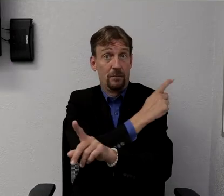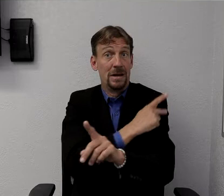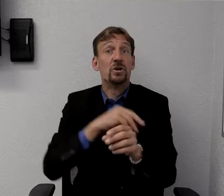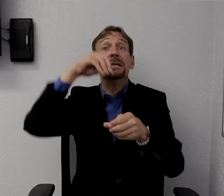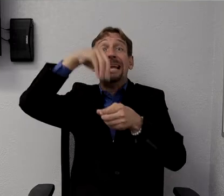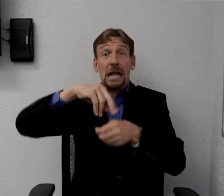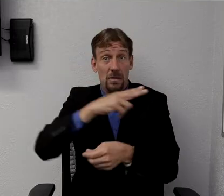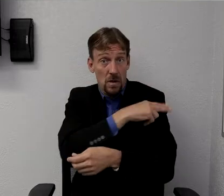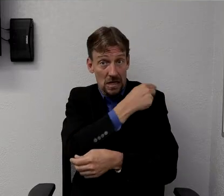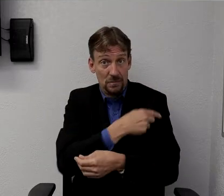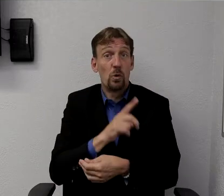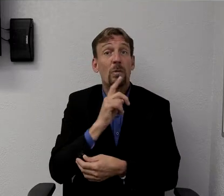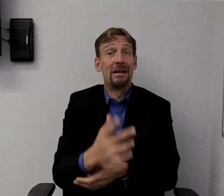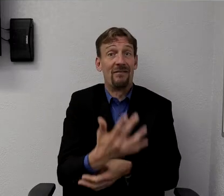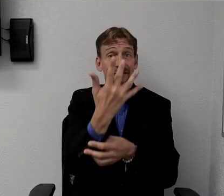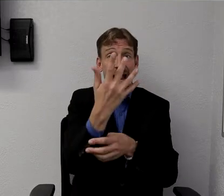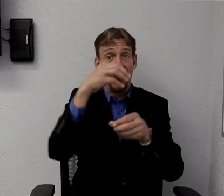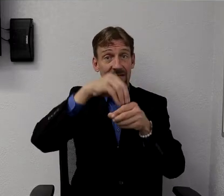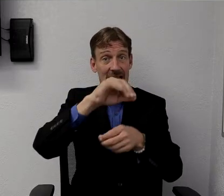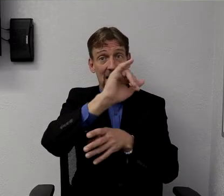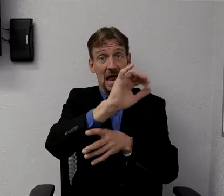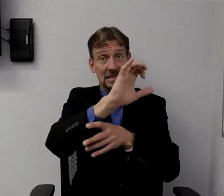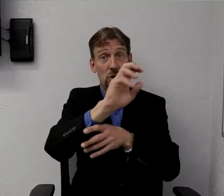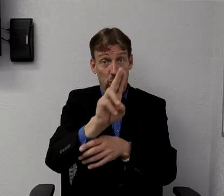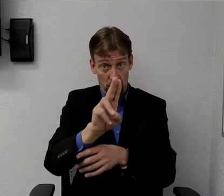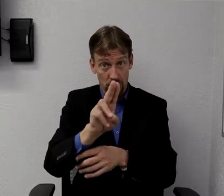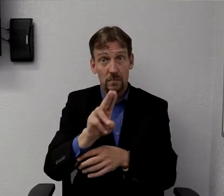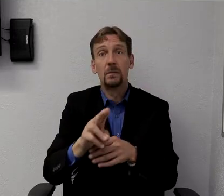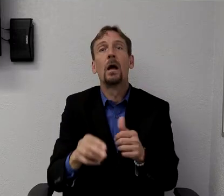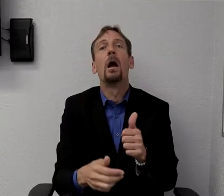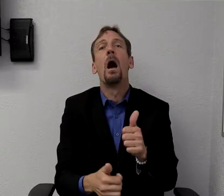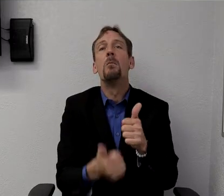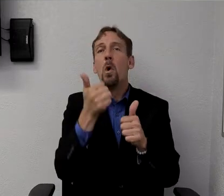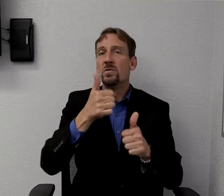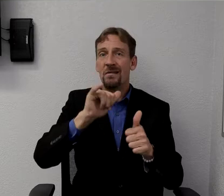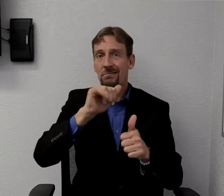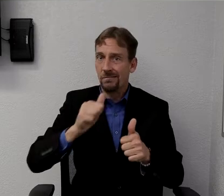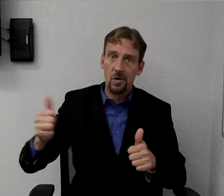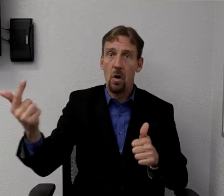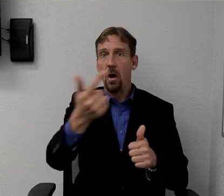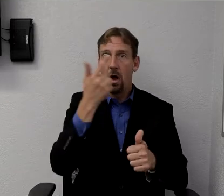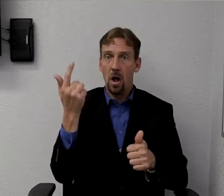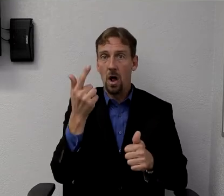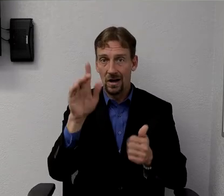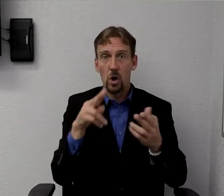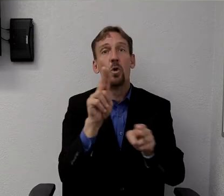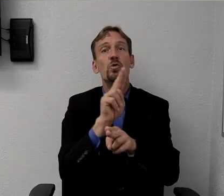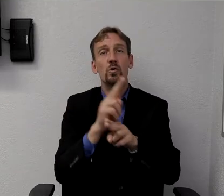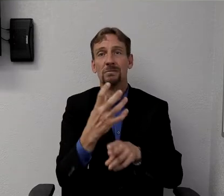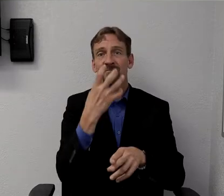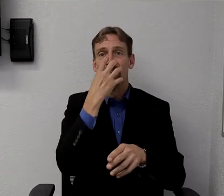the ICU, and most likely all of them are intubated right now and using a ventilator. So those